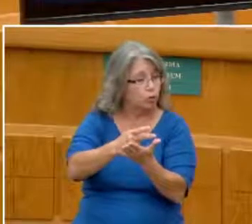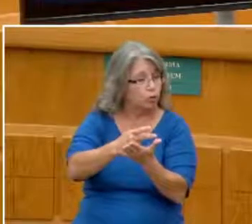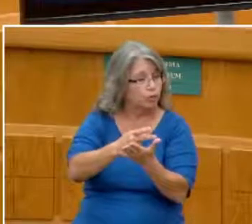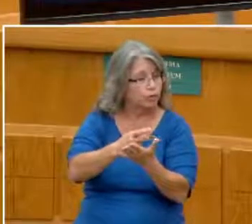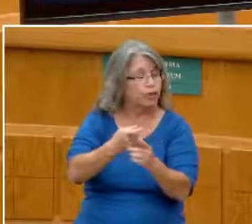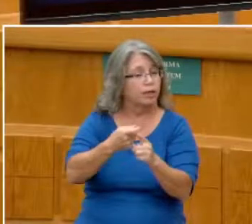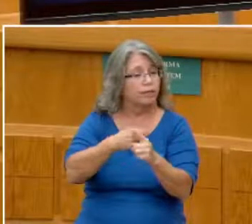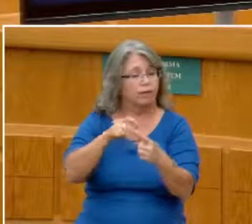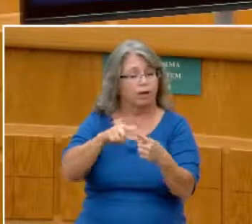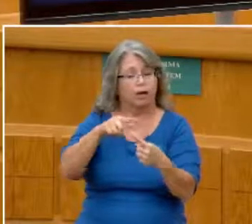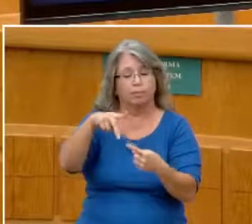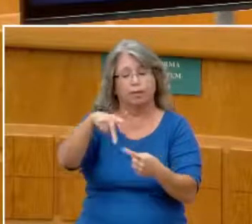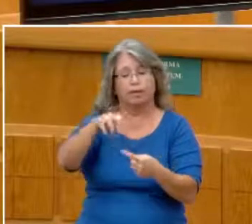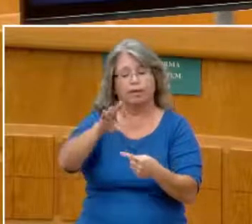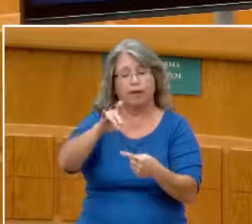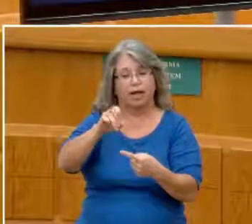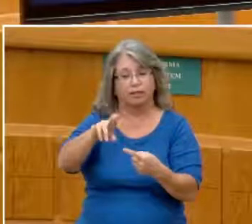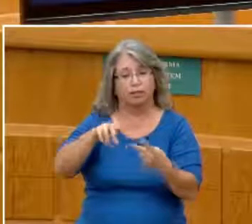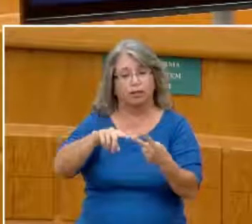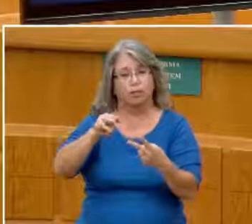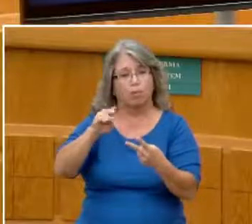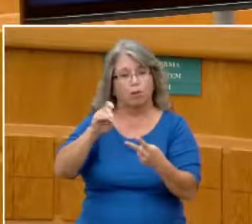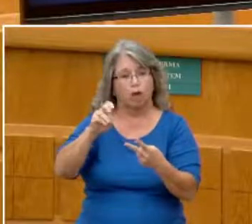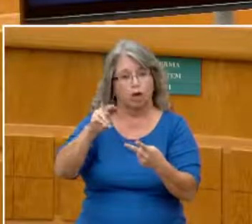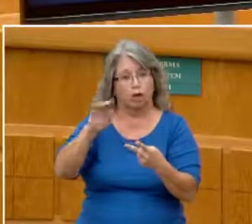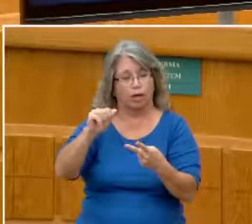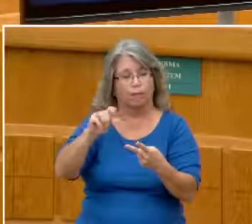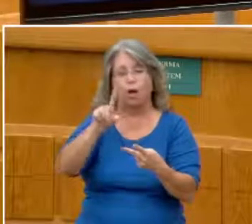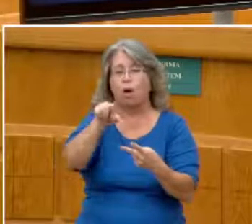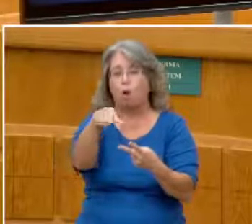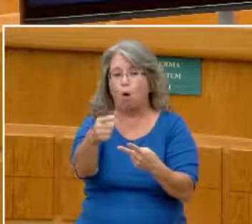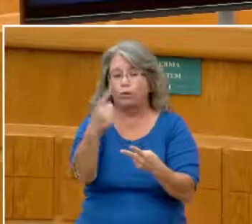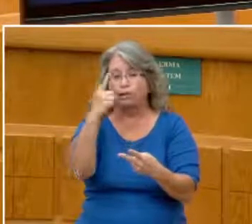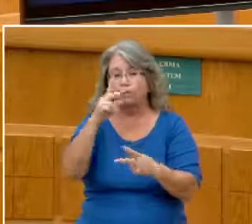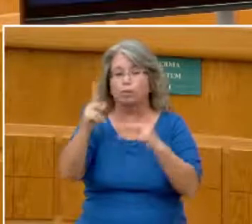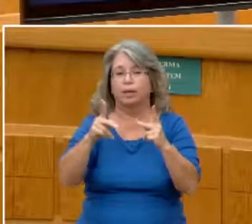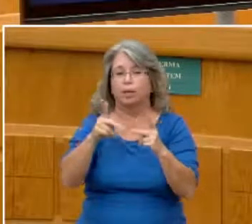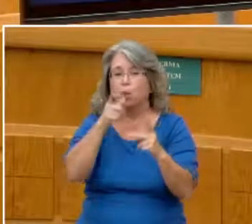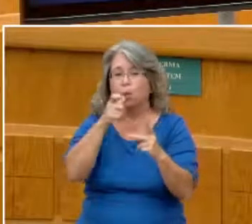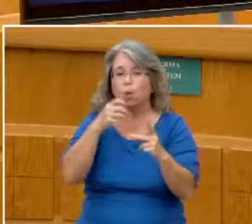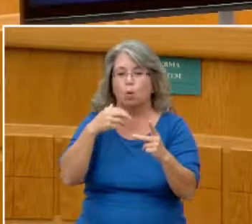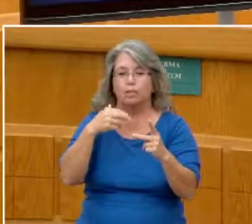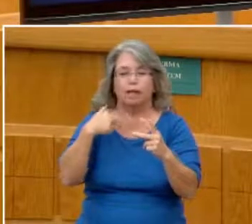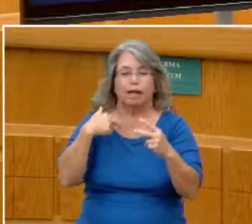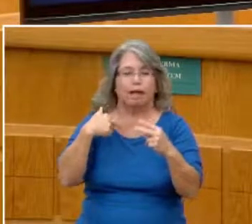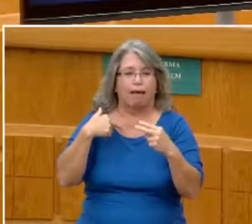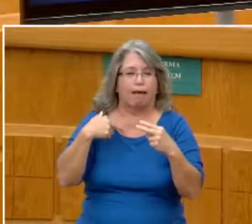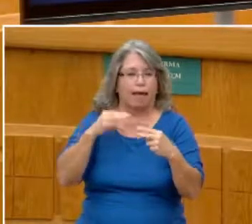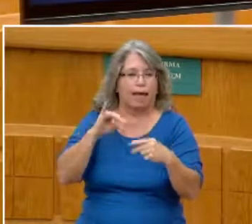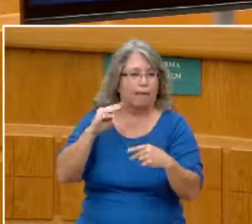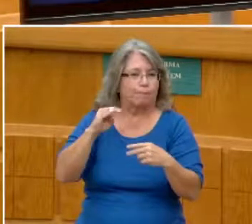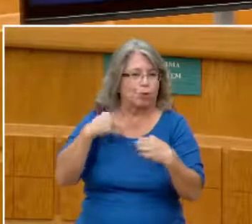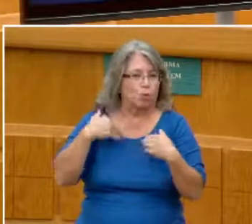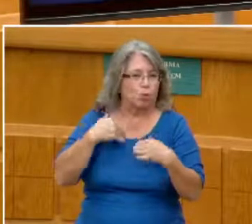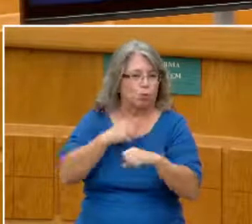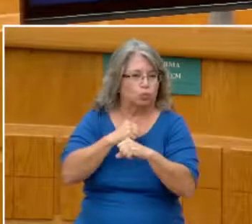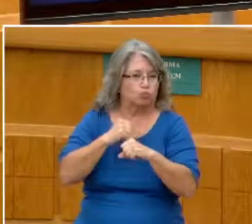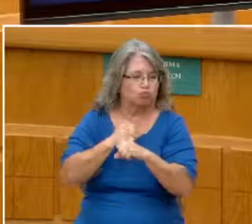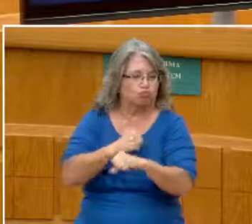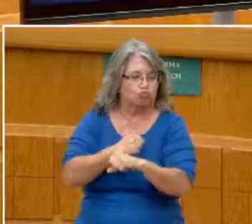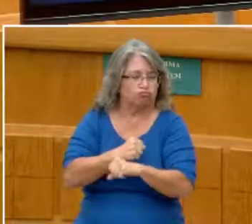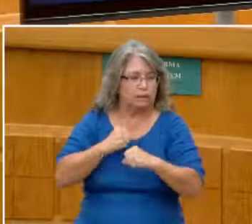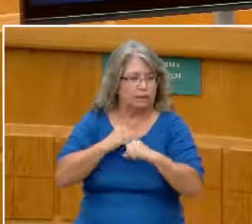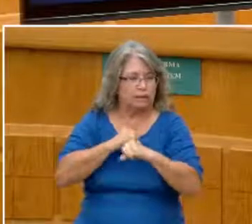immune compromised. These individuals include people with HIV/AIDS, cancer transplant patients who